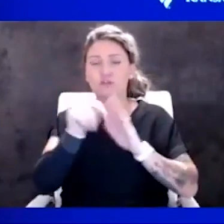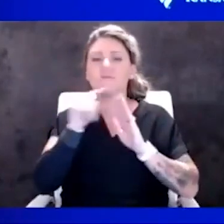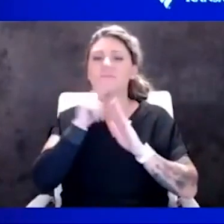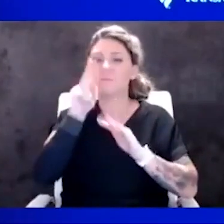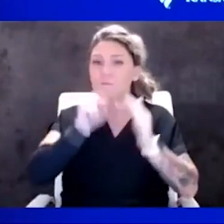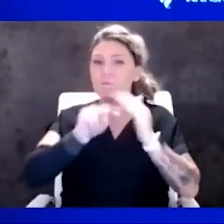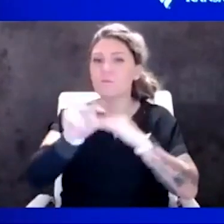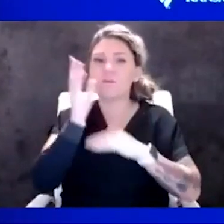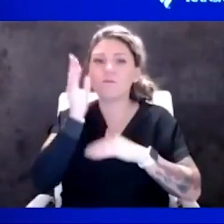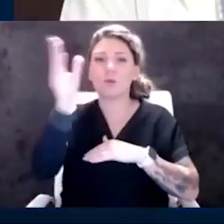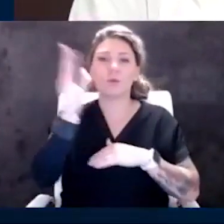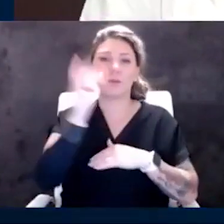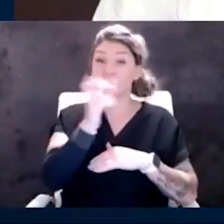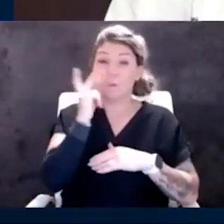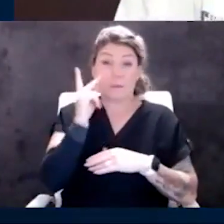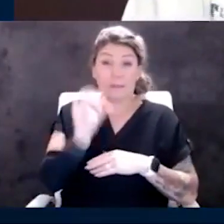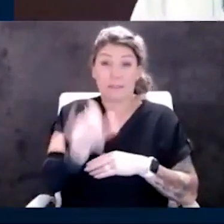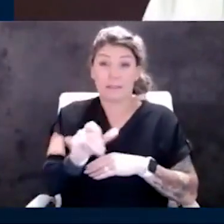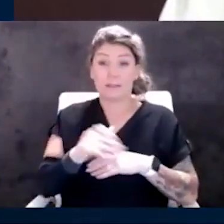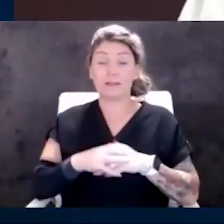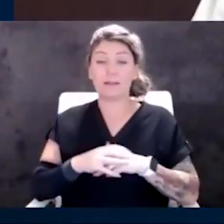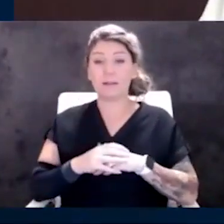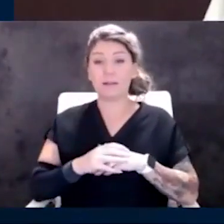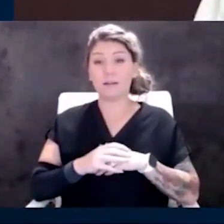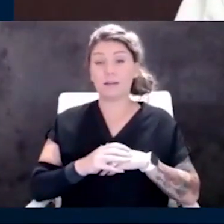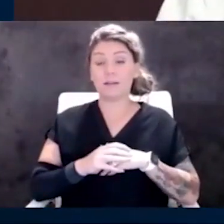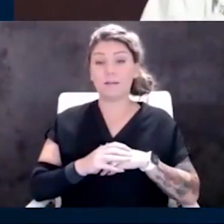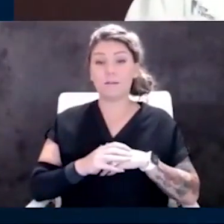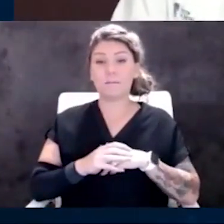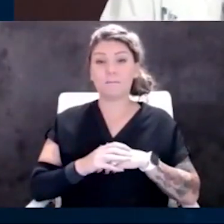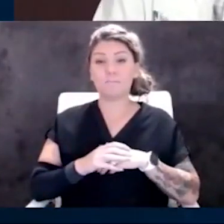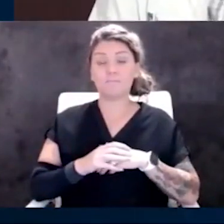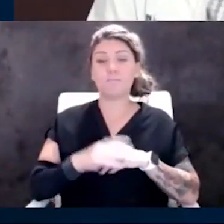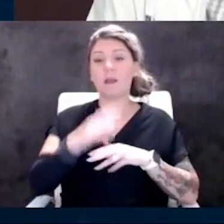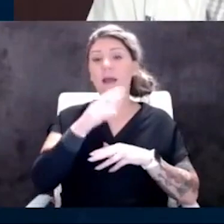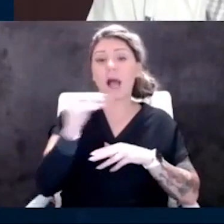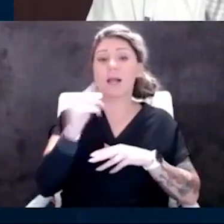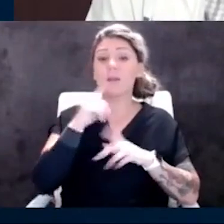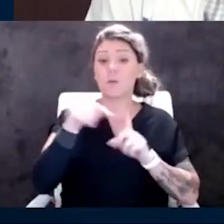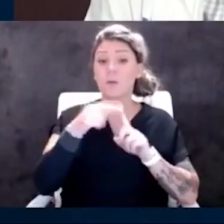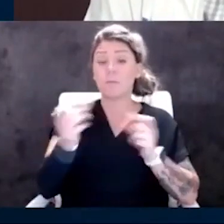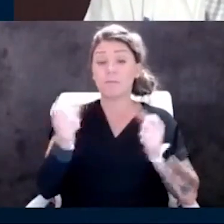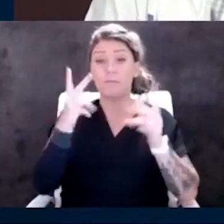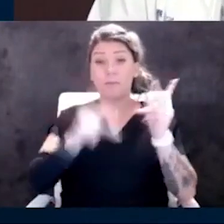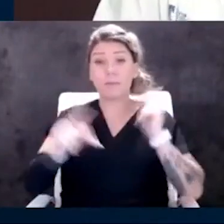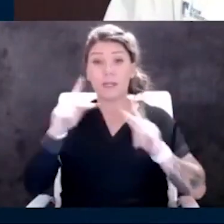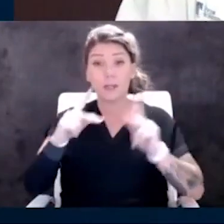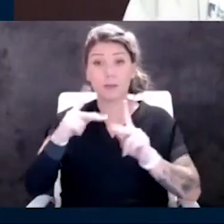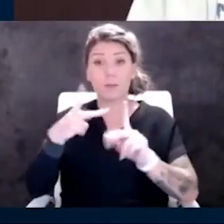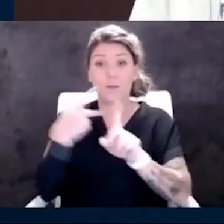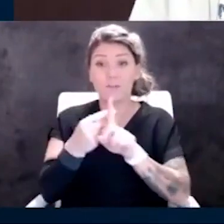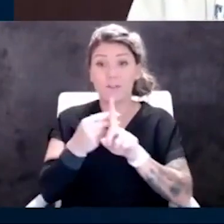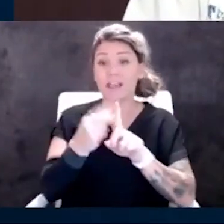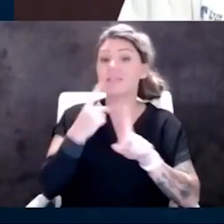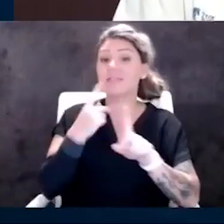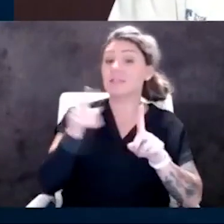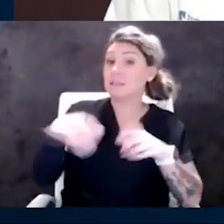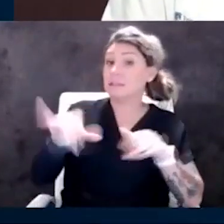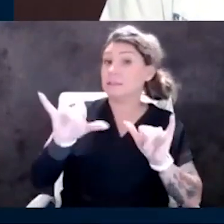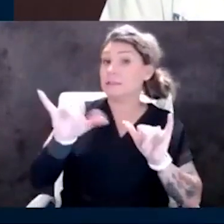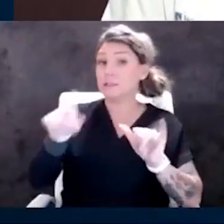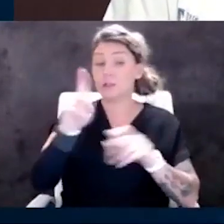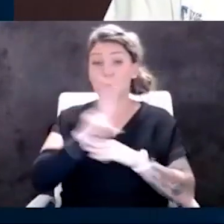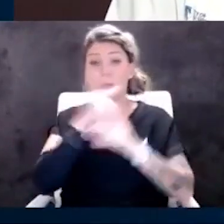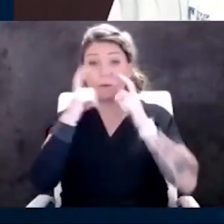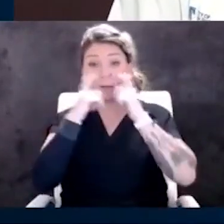that. Yeah, I don't either. And I think the question is, once you have a lot of people vaccinated in your place of employment, do you still need to wear masks? I think the answer to that question right now is